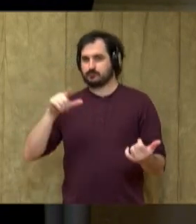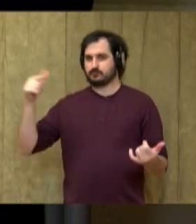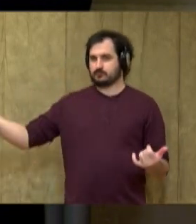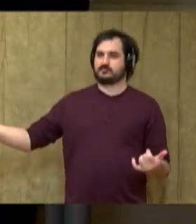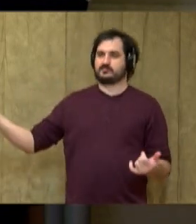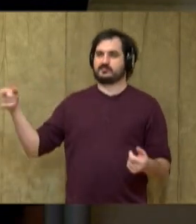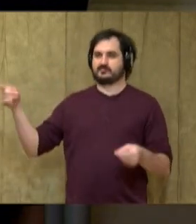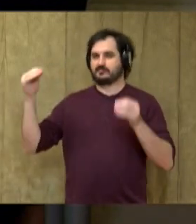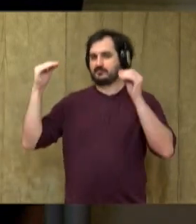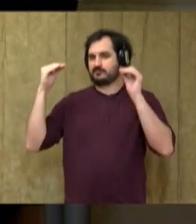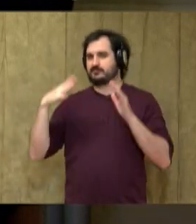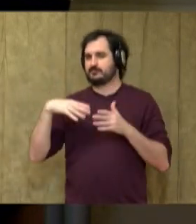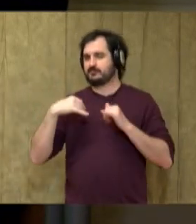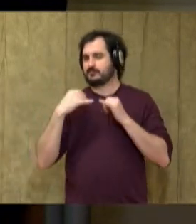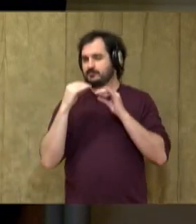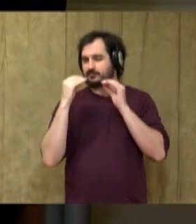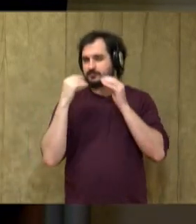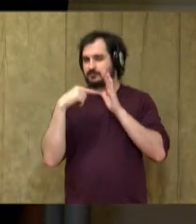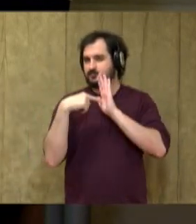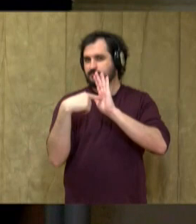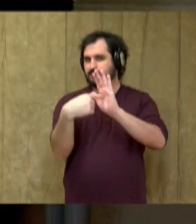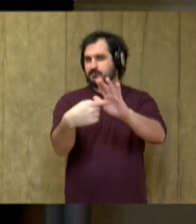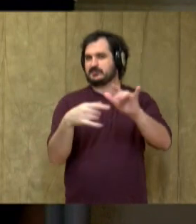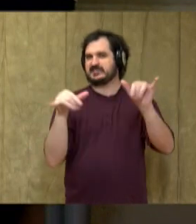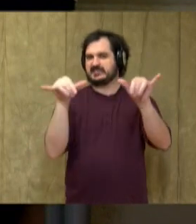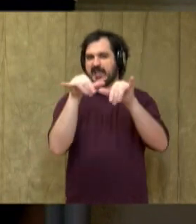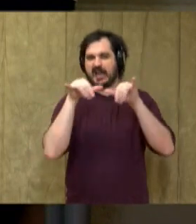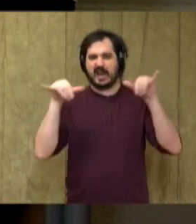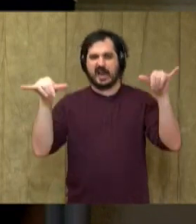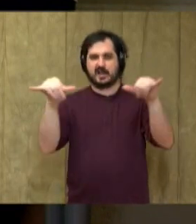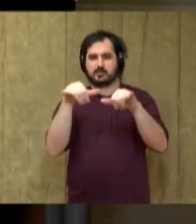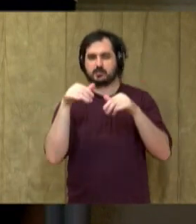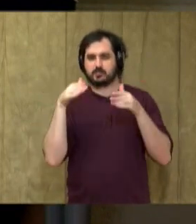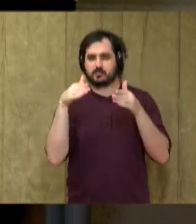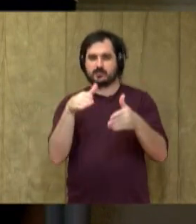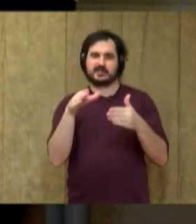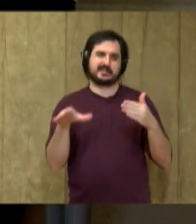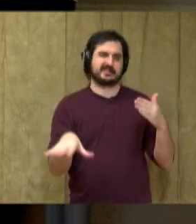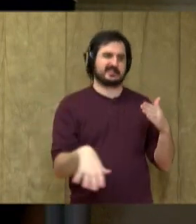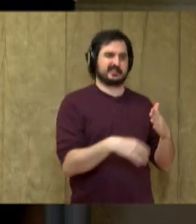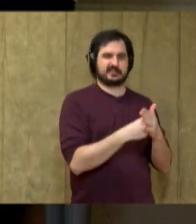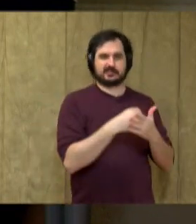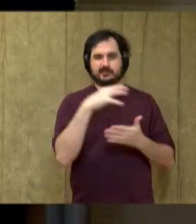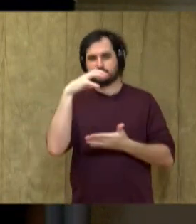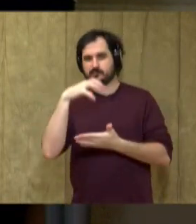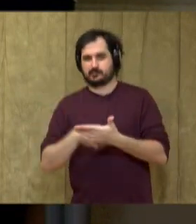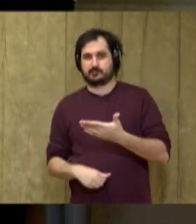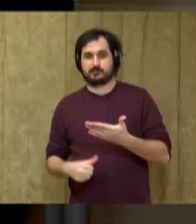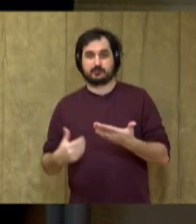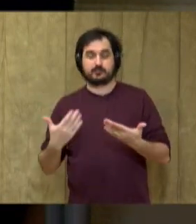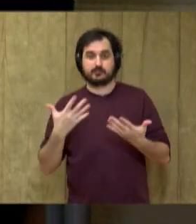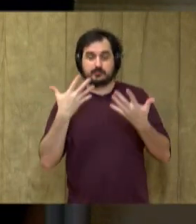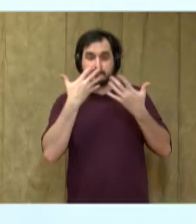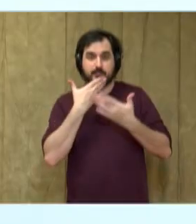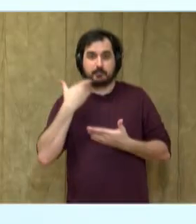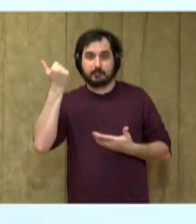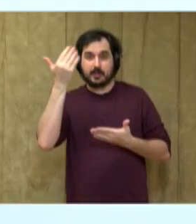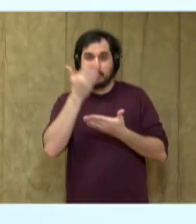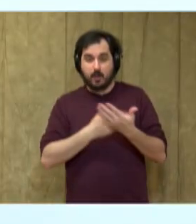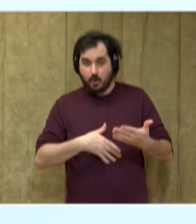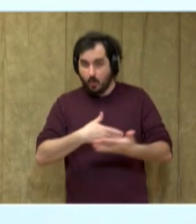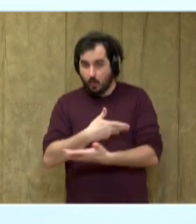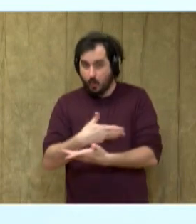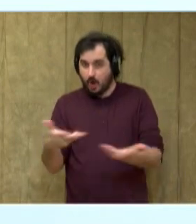the standard way of addition and subtraction. The best part about this is when you're in 5th grade, a lot of